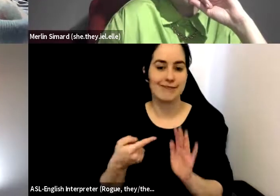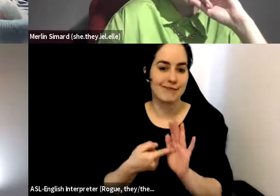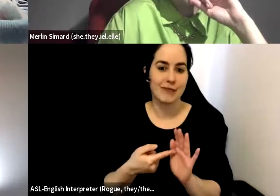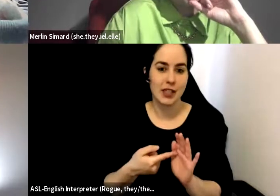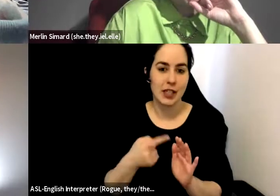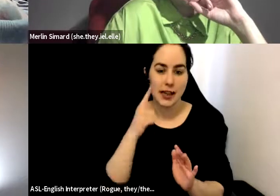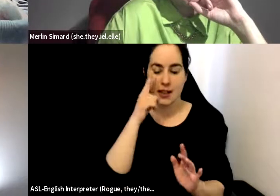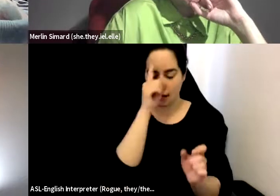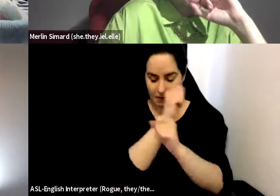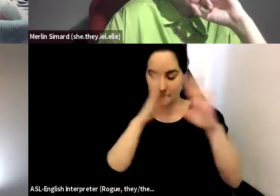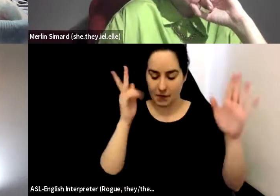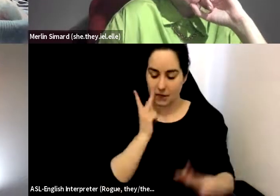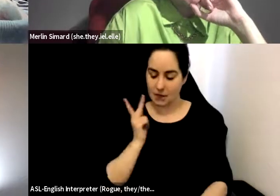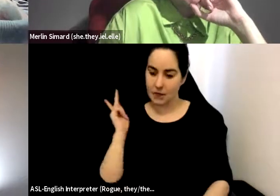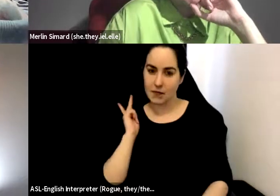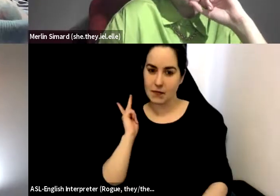like